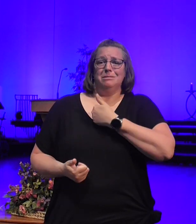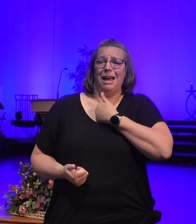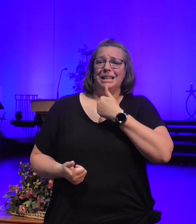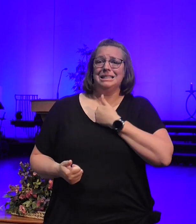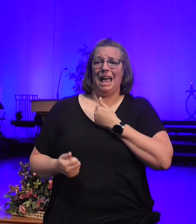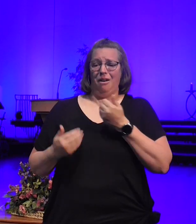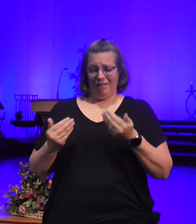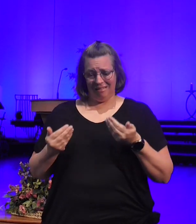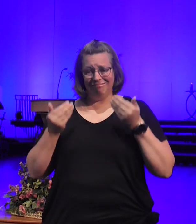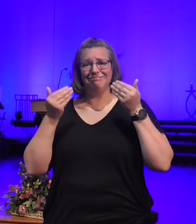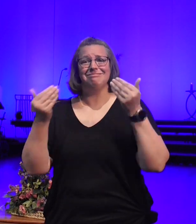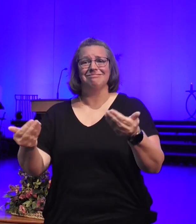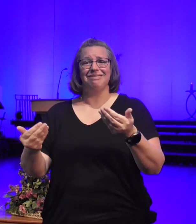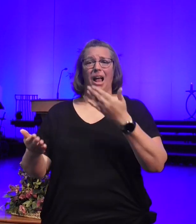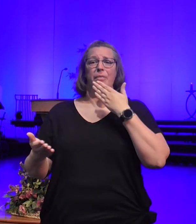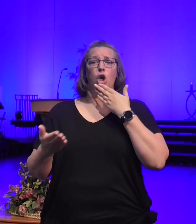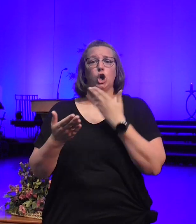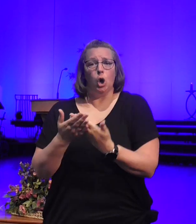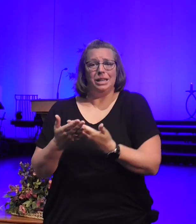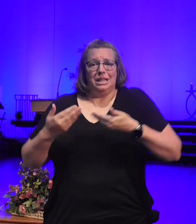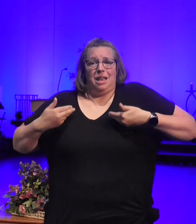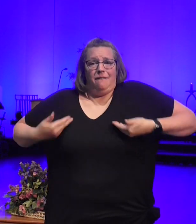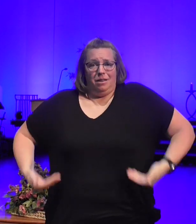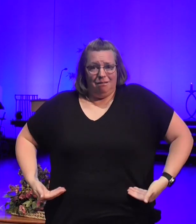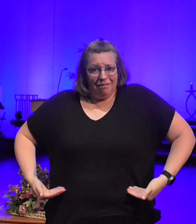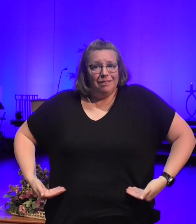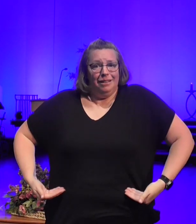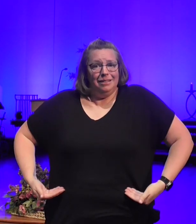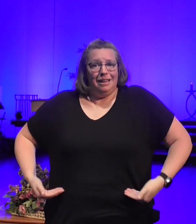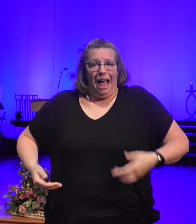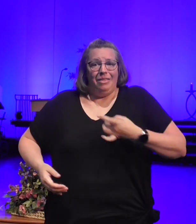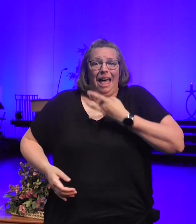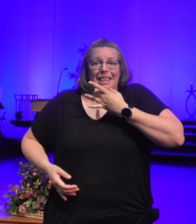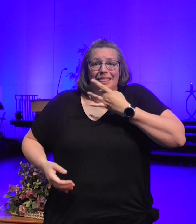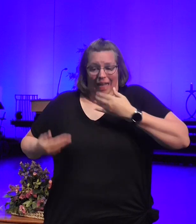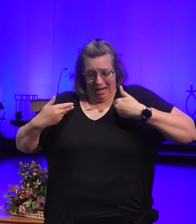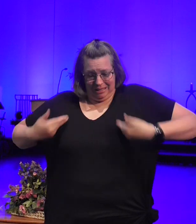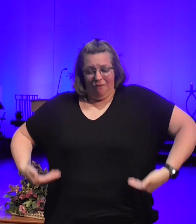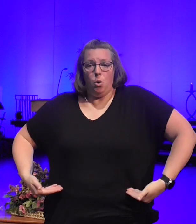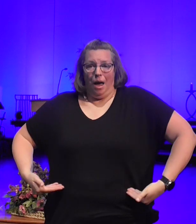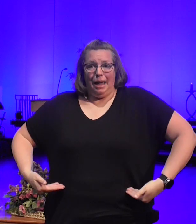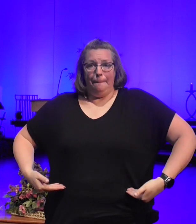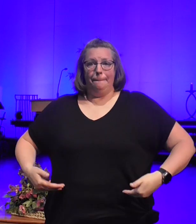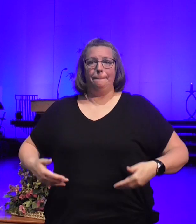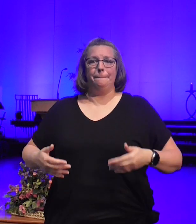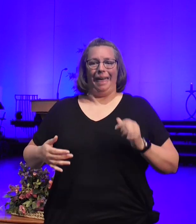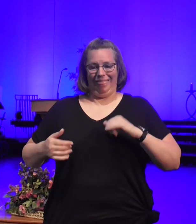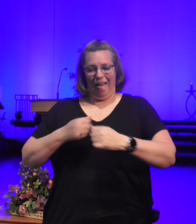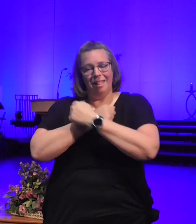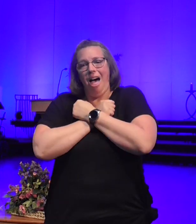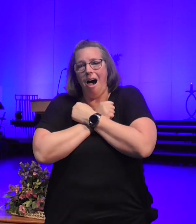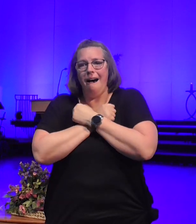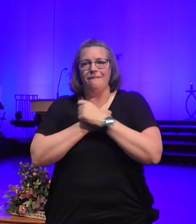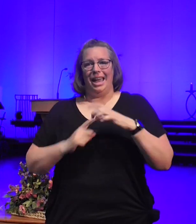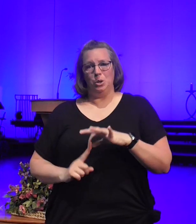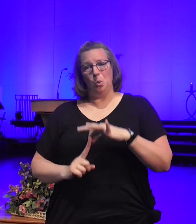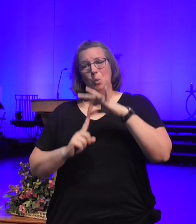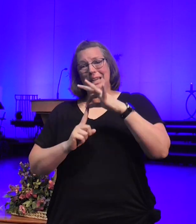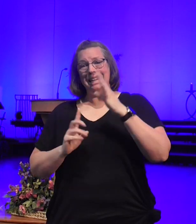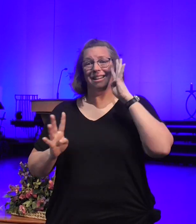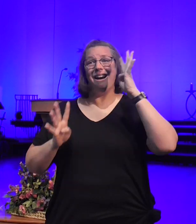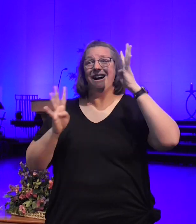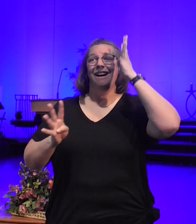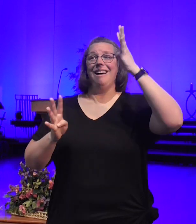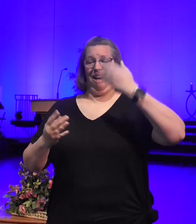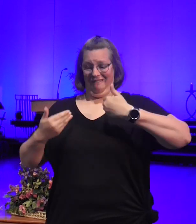bring forth the goodness that we are, express the light that we are, express the love and the unique creativity that we